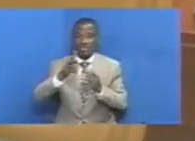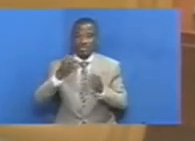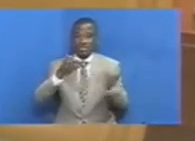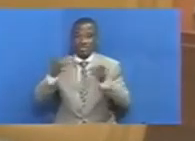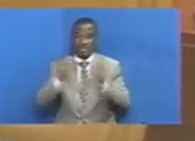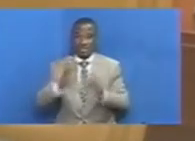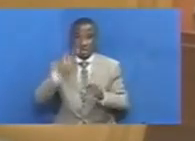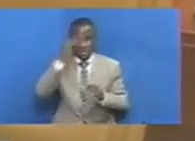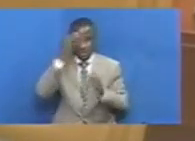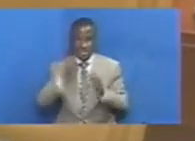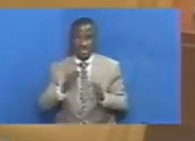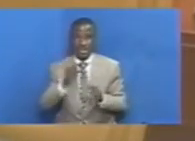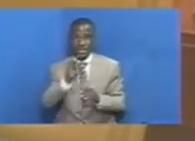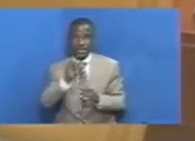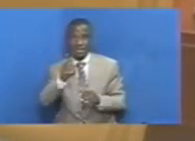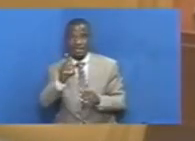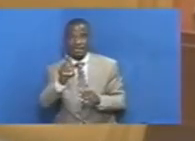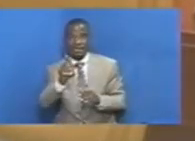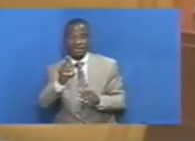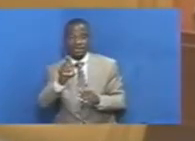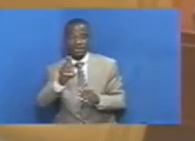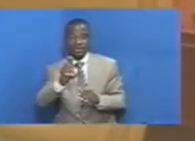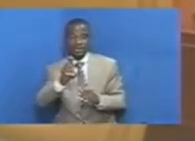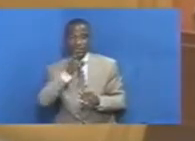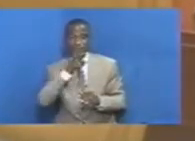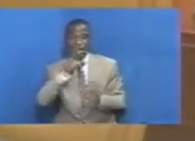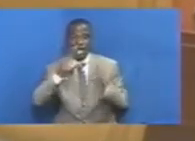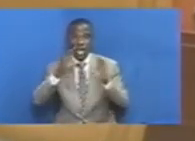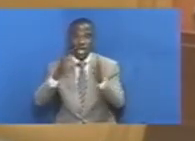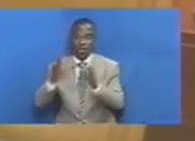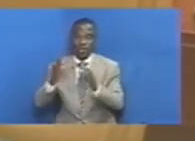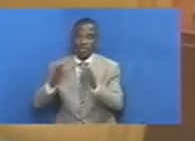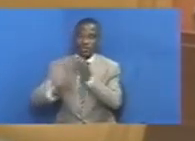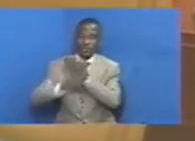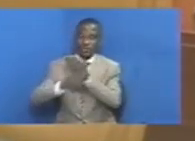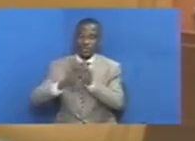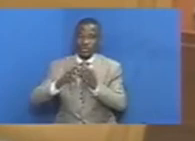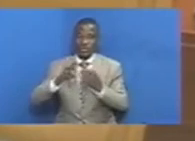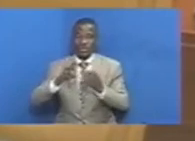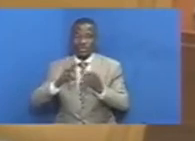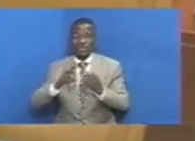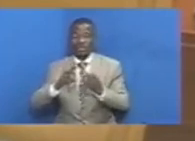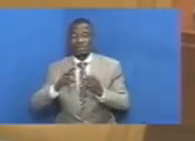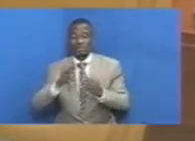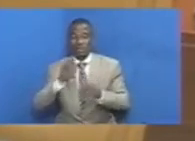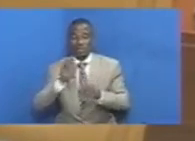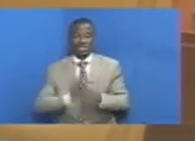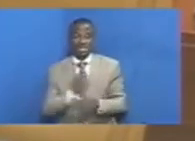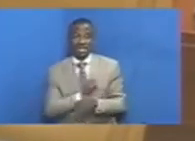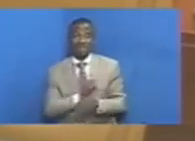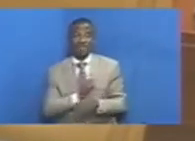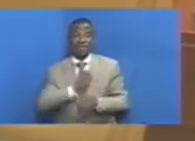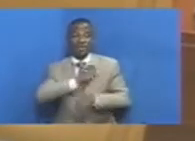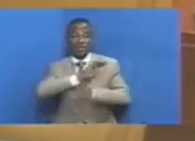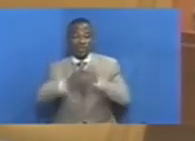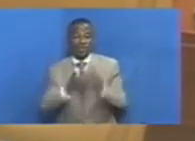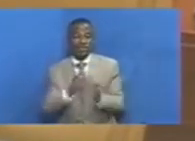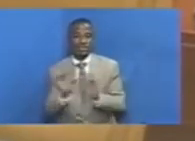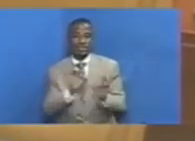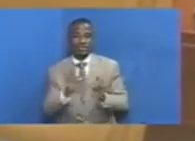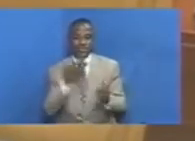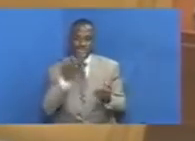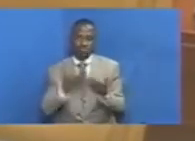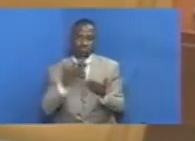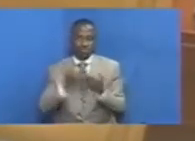Mighty Director of GWCL, his Chief Deputies, and other officials from the Ministry, and here for their resourceful